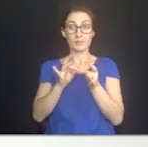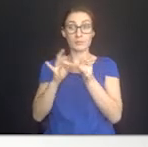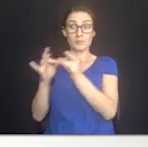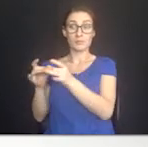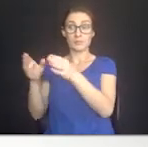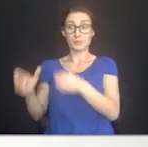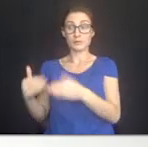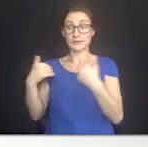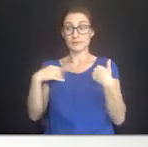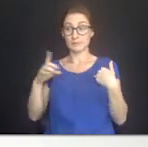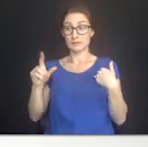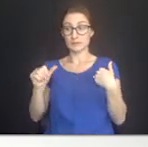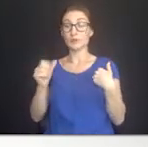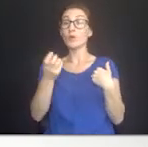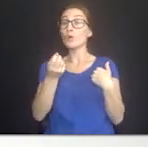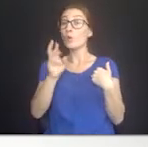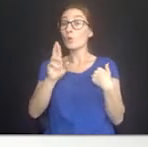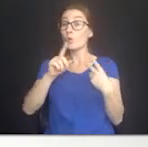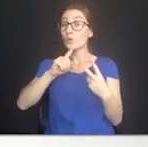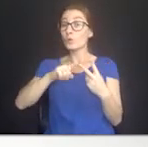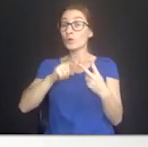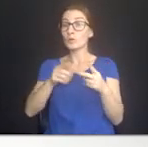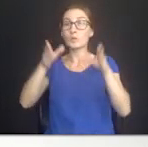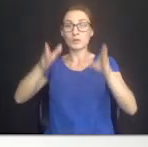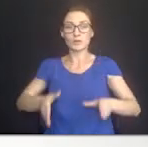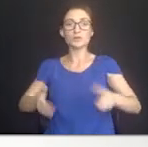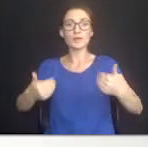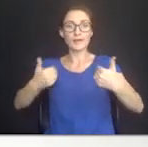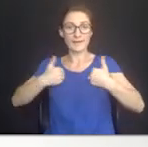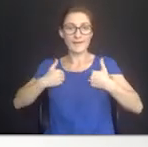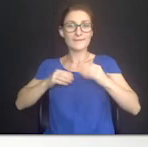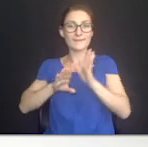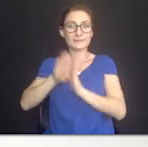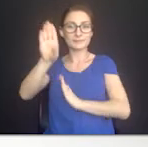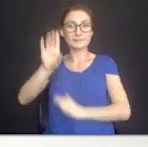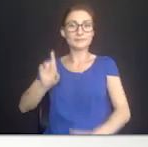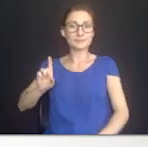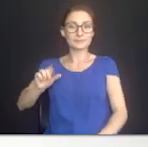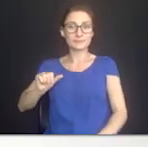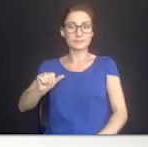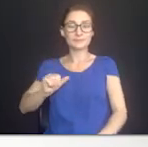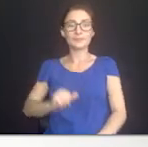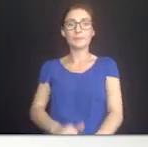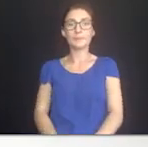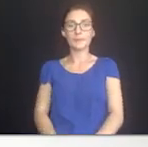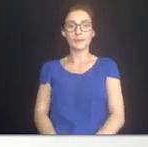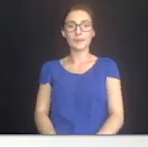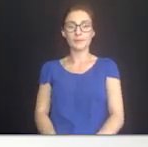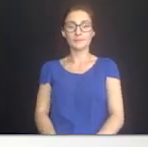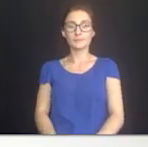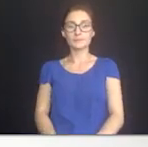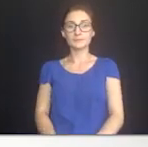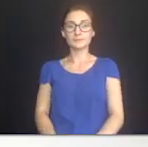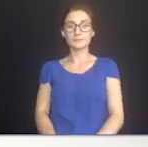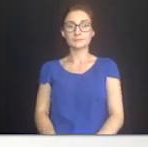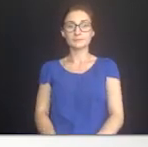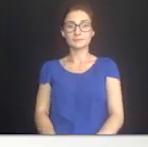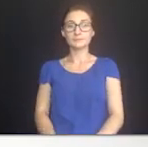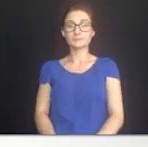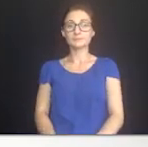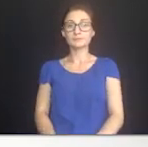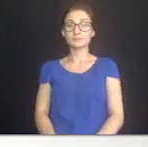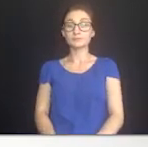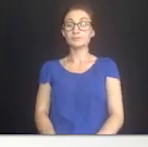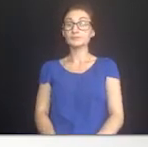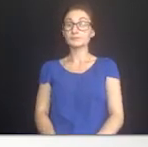family members, and or we are individuals with developmental disabilities.